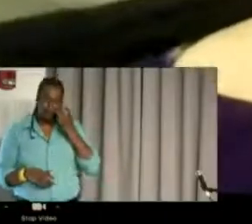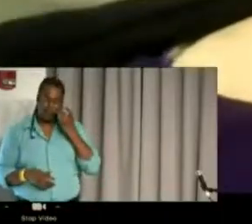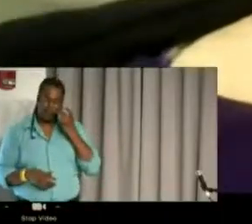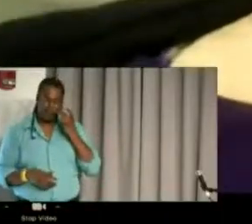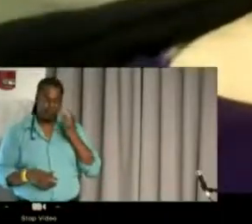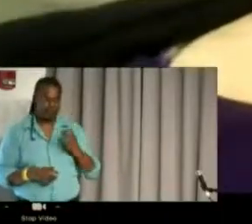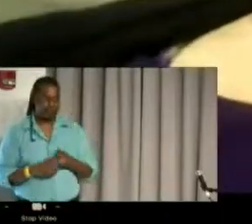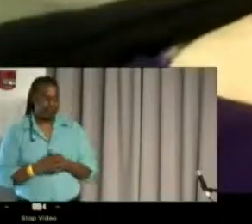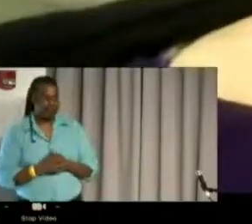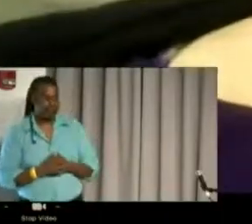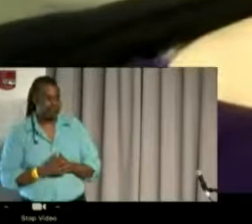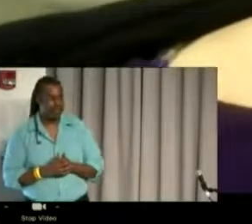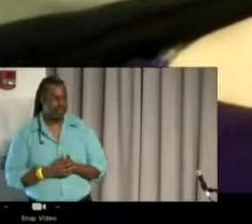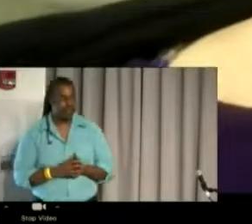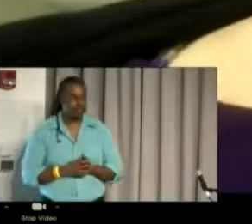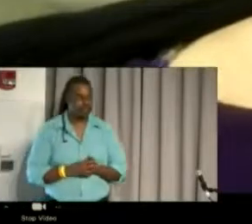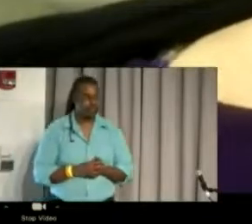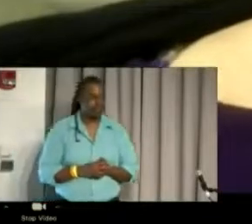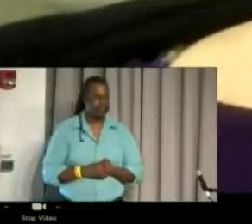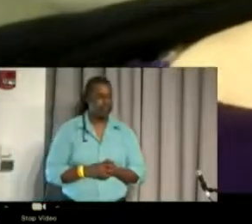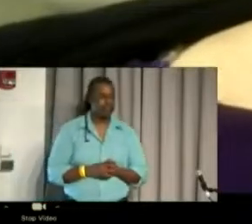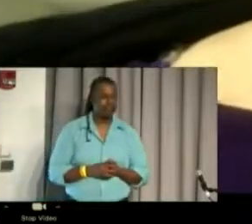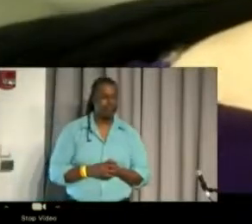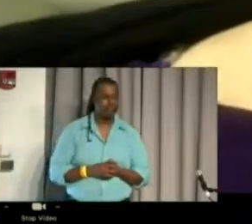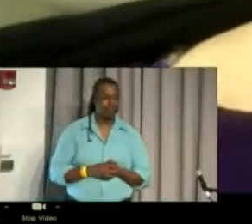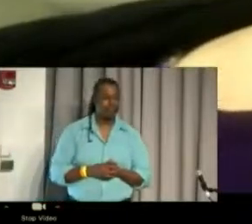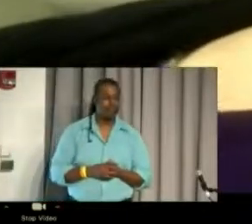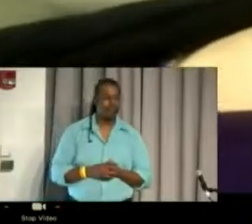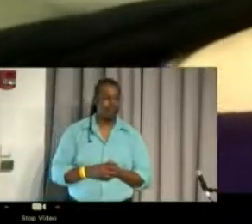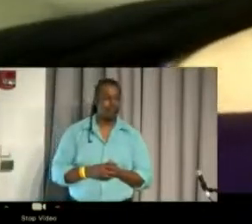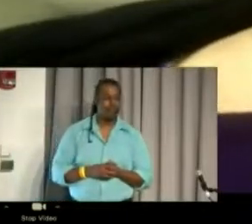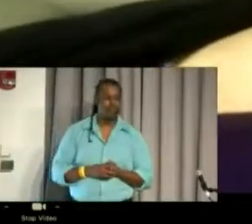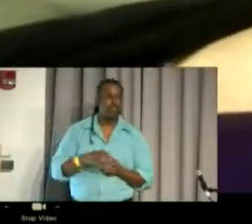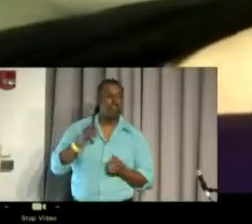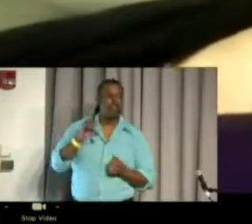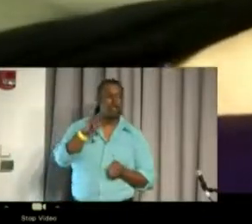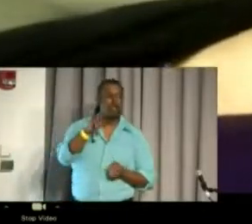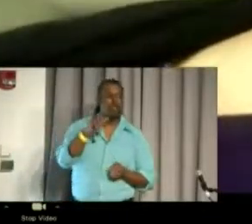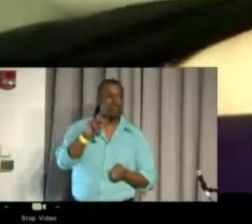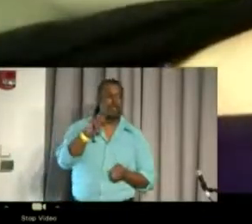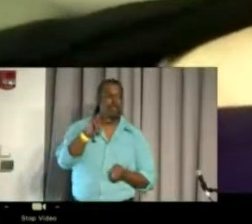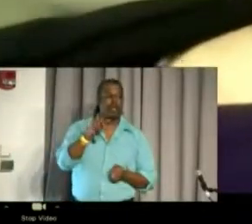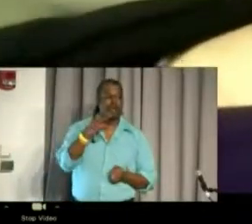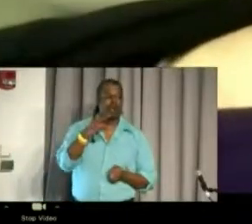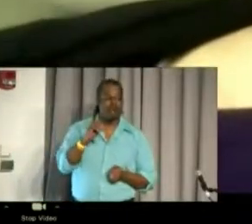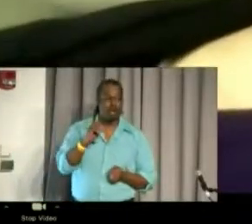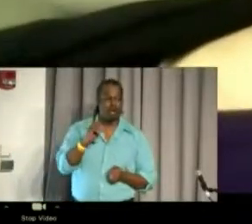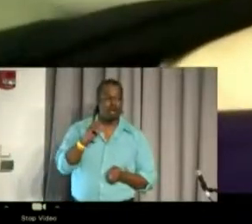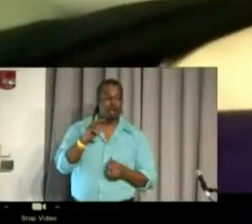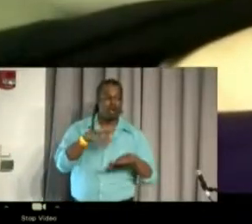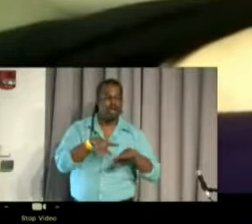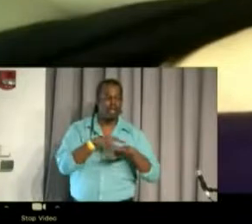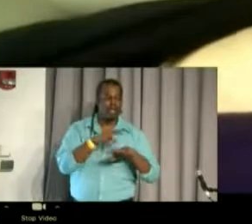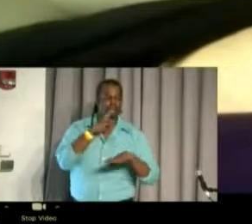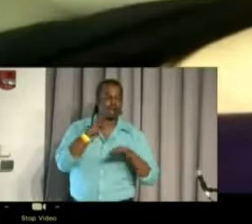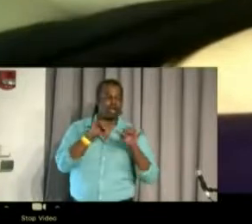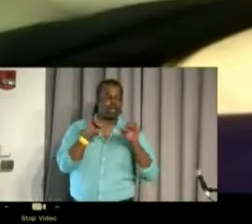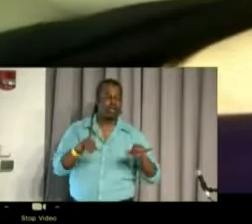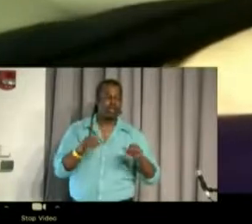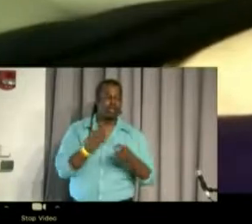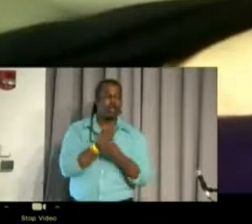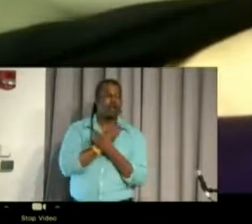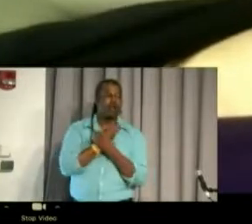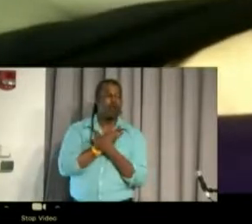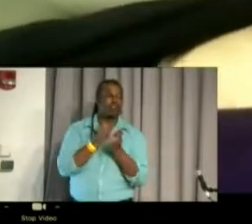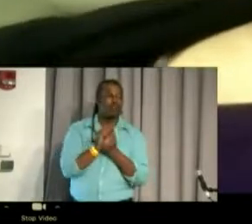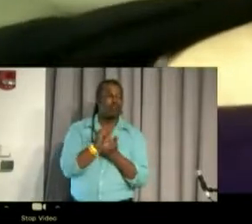Well, here's one interesting fact, that Navajo Nation water systems are poisoned with